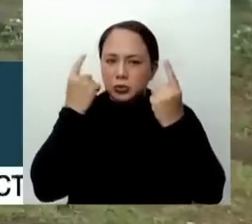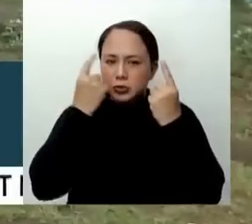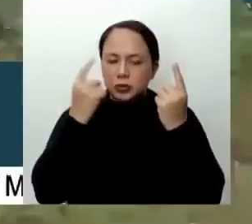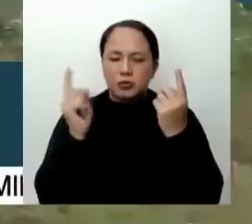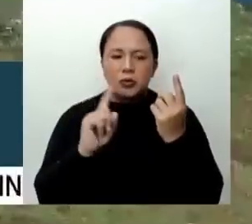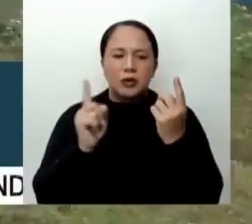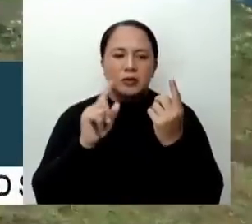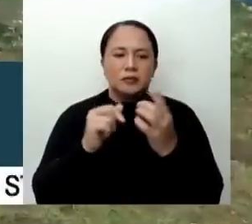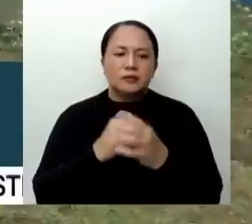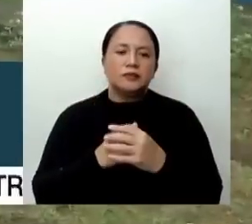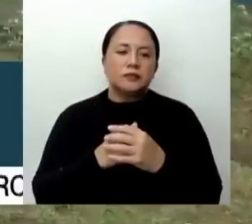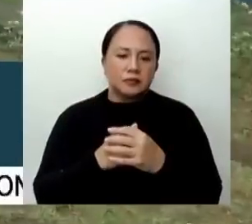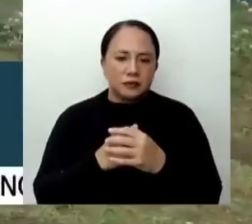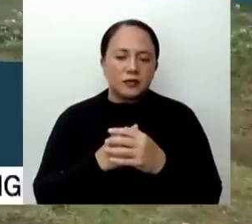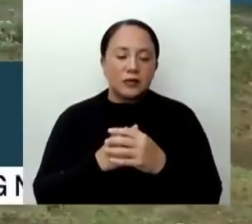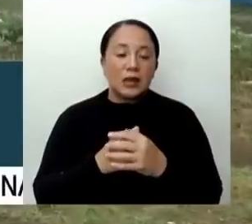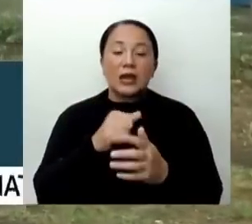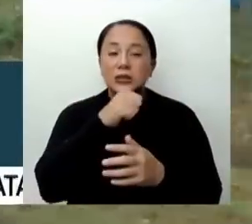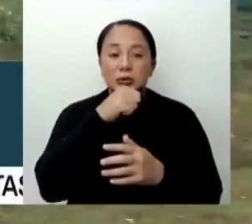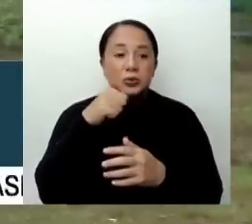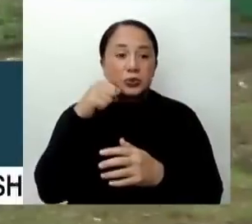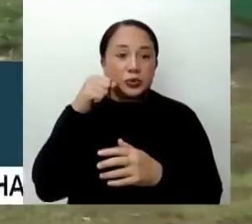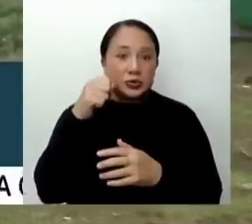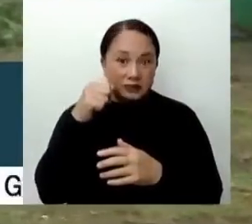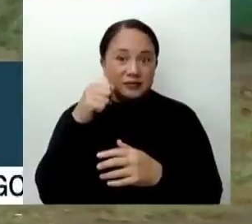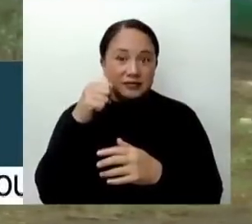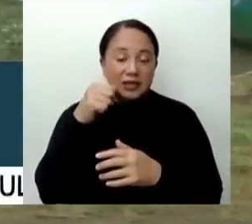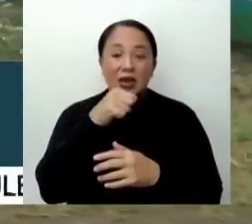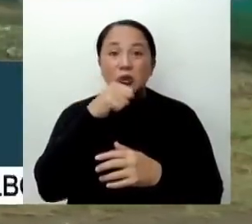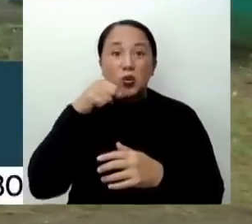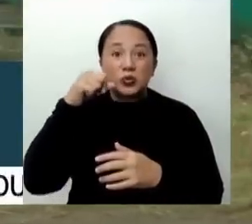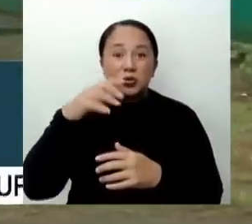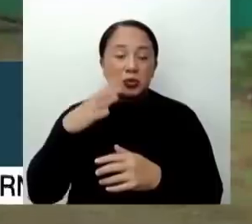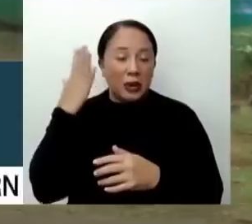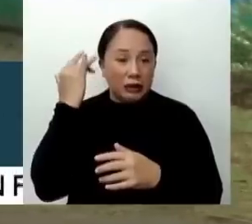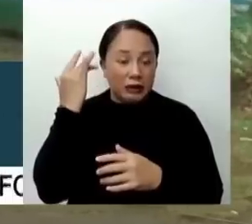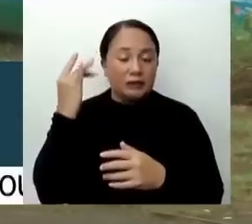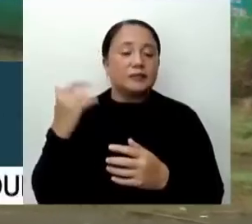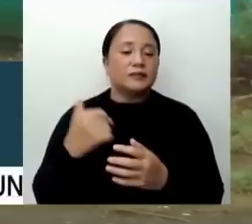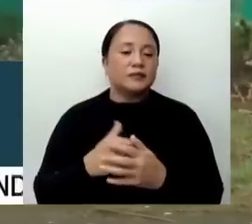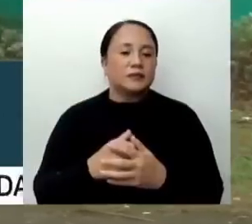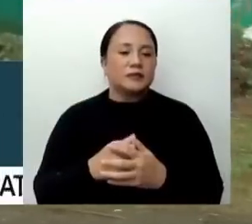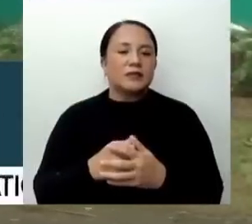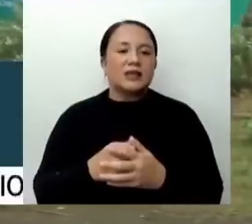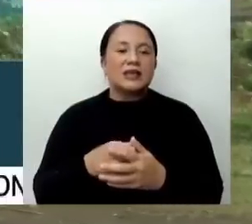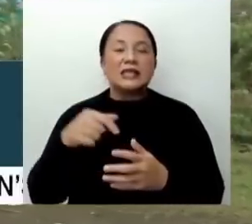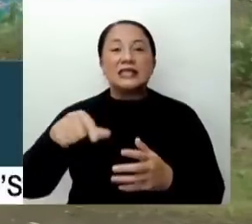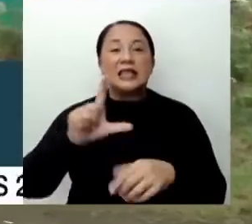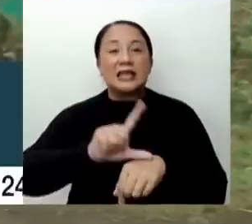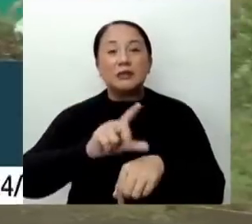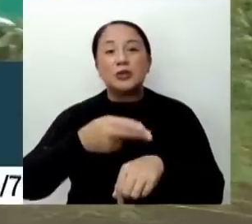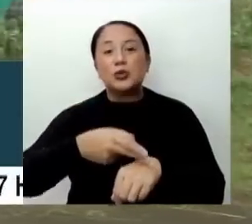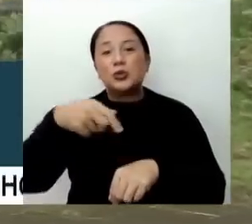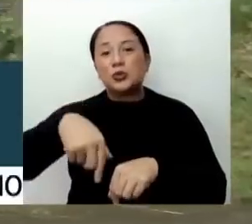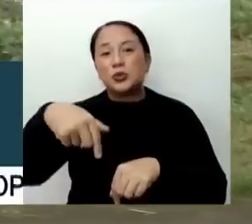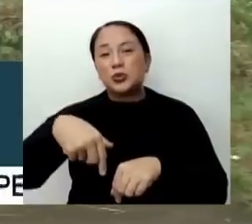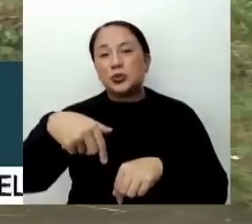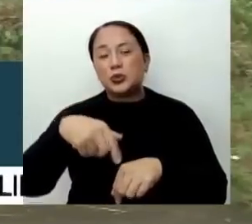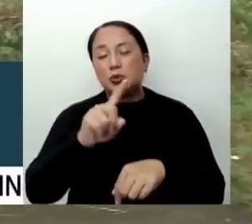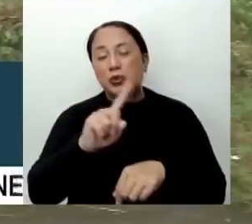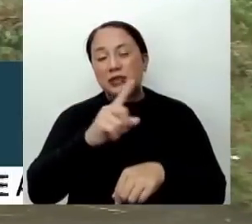the agriculture, because most of the livelihood of this town